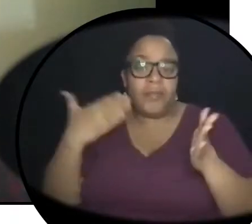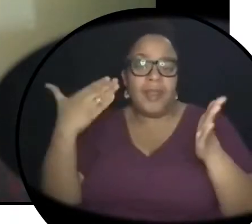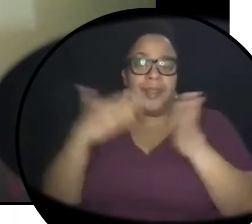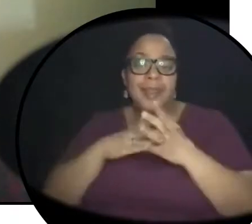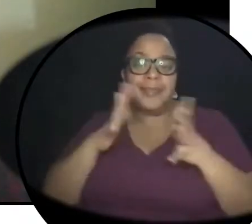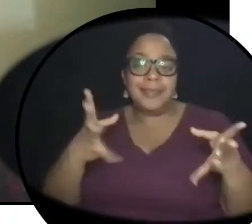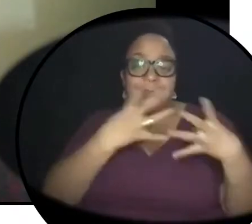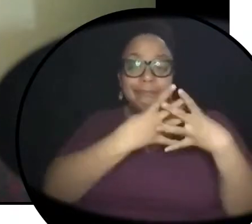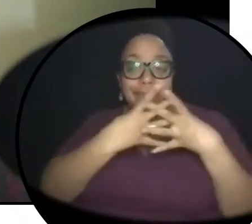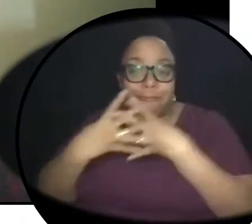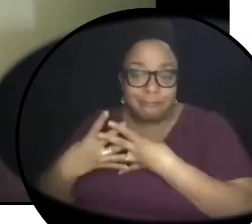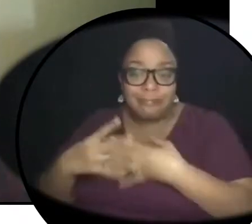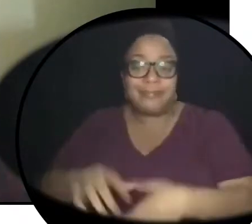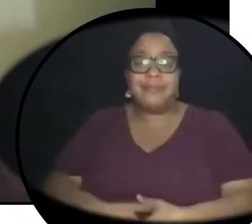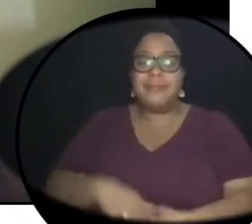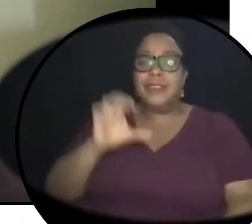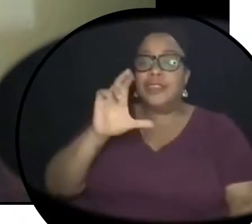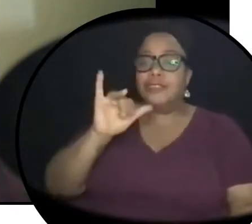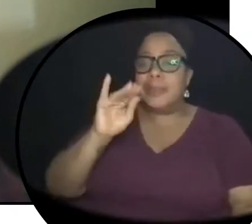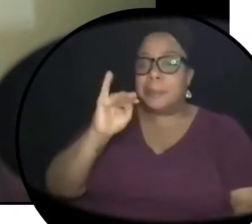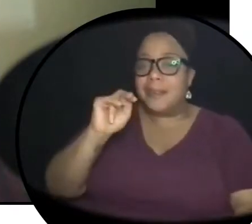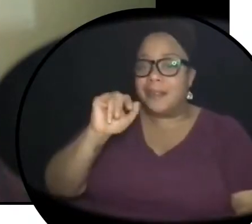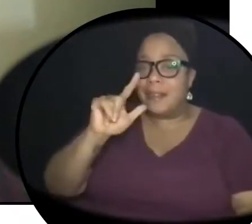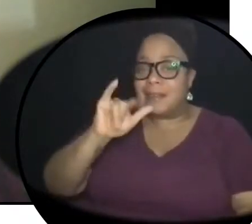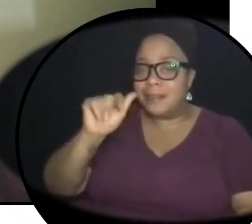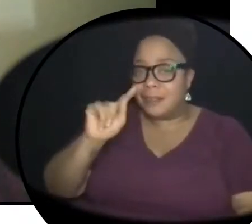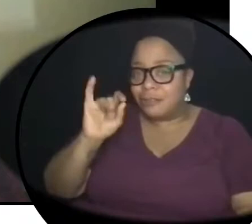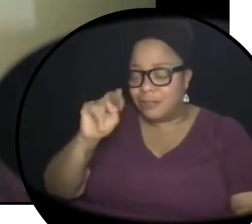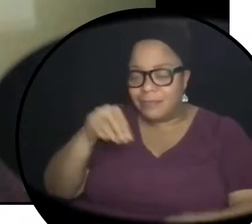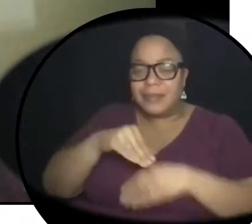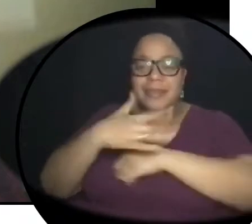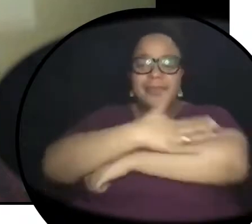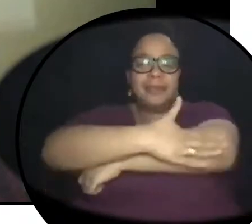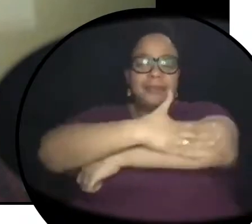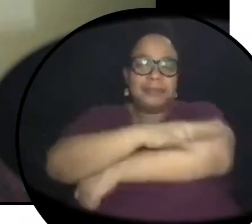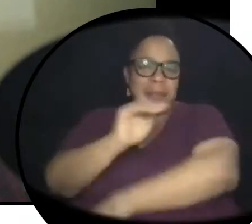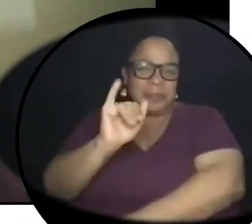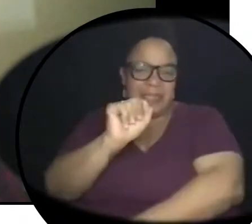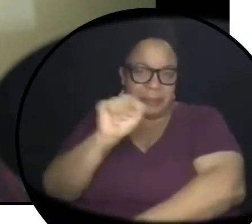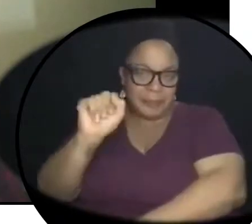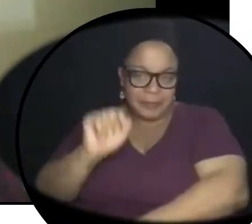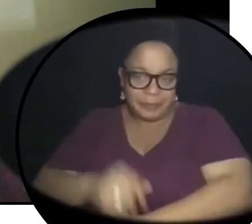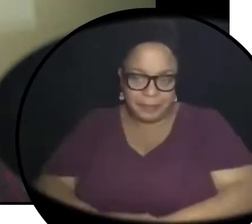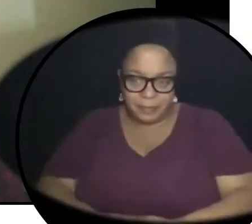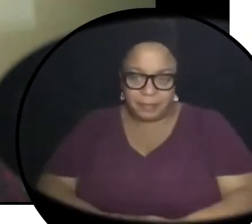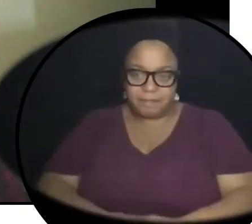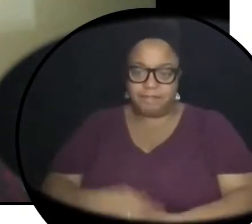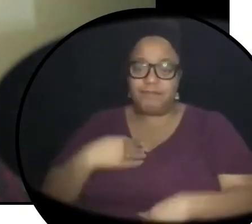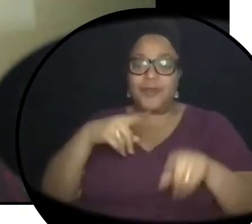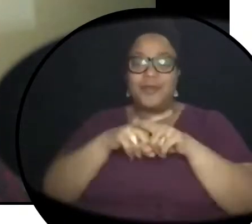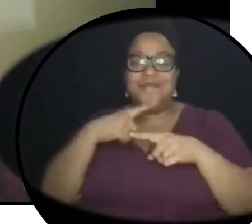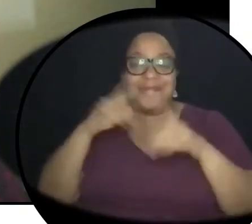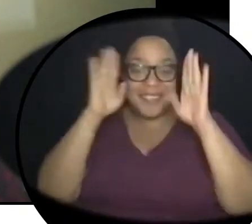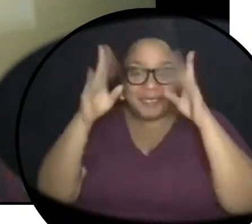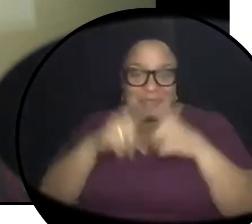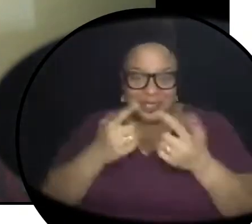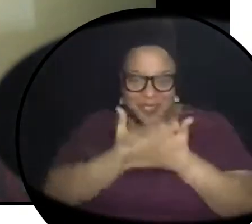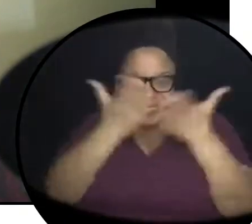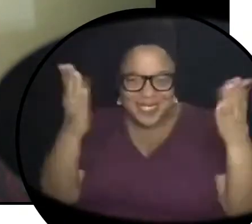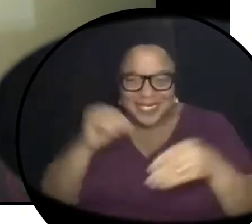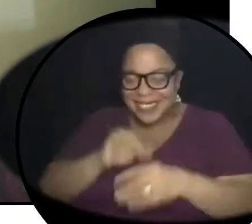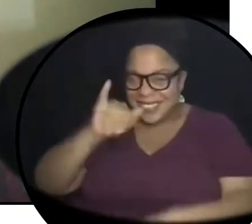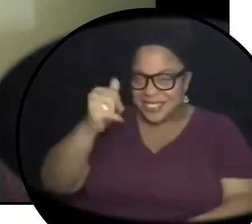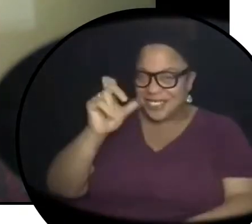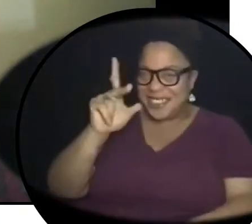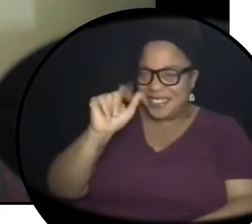4 months of political education and community building, the Critical Conversations webinar series hosted by